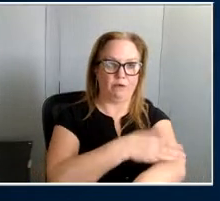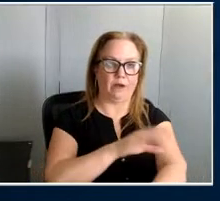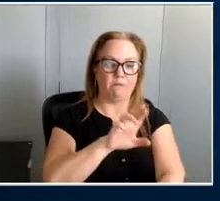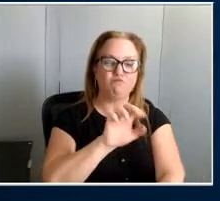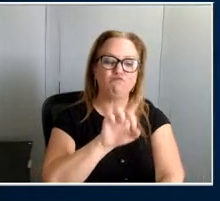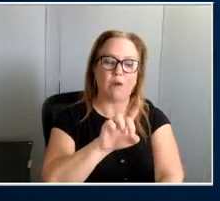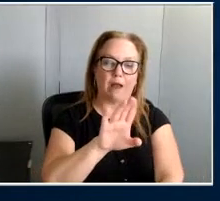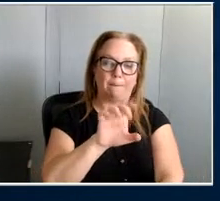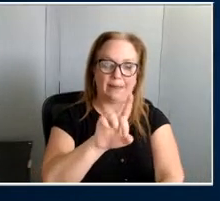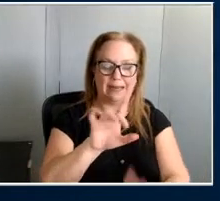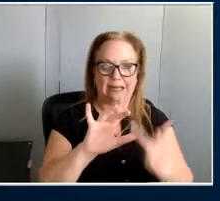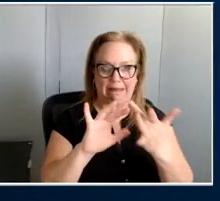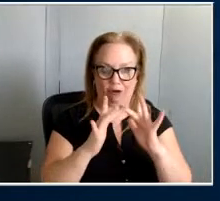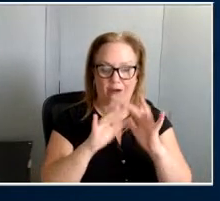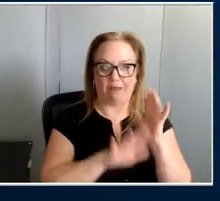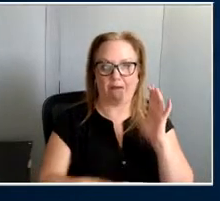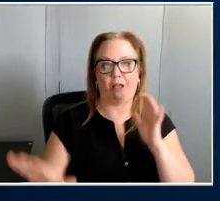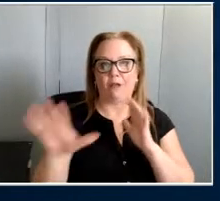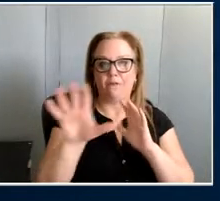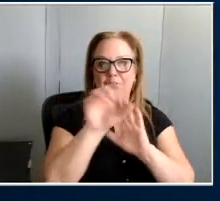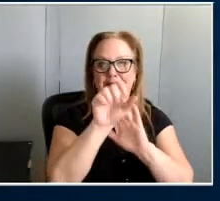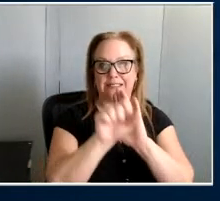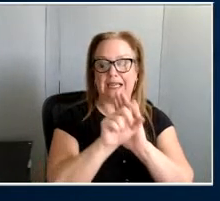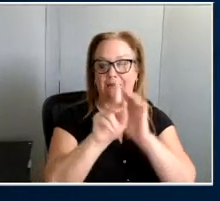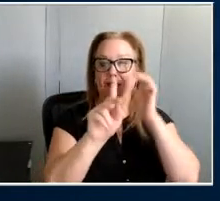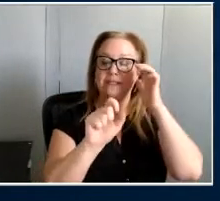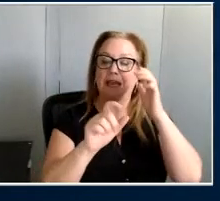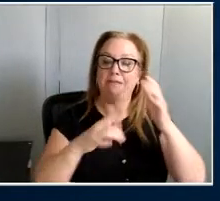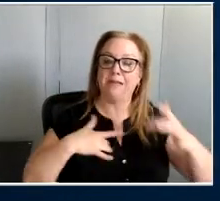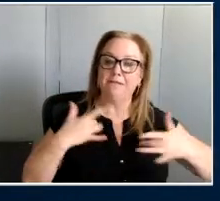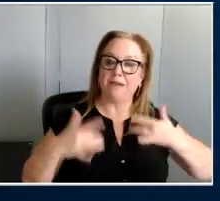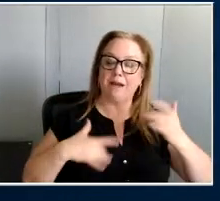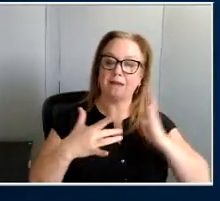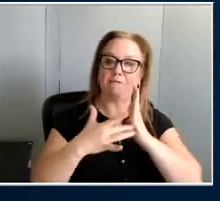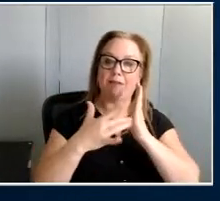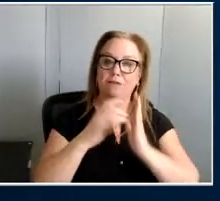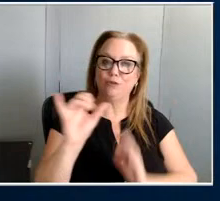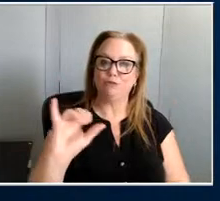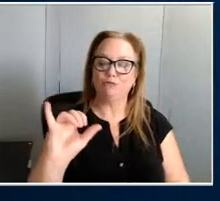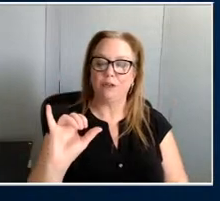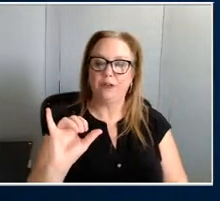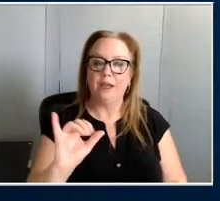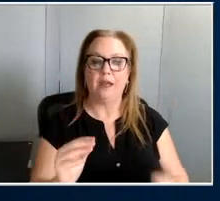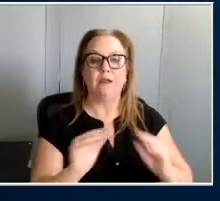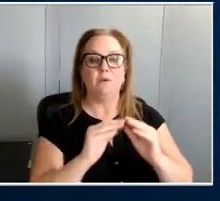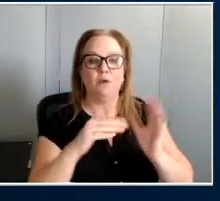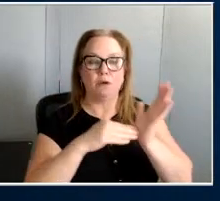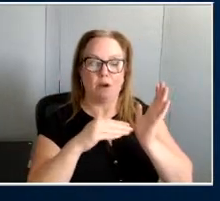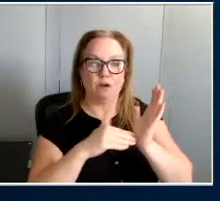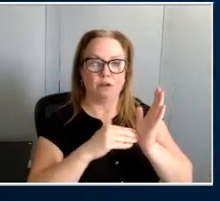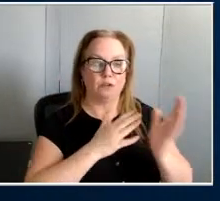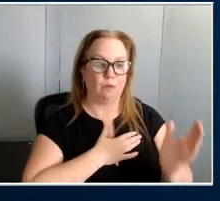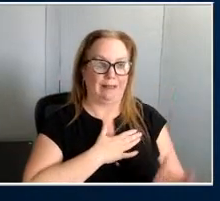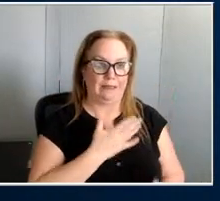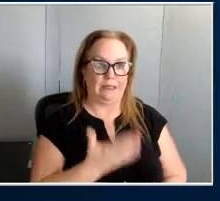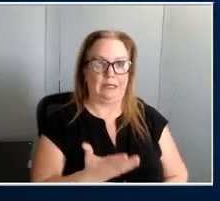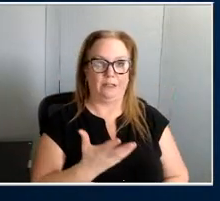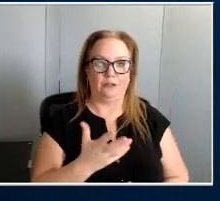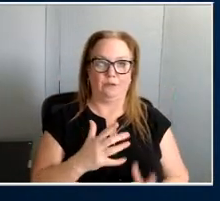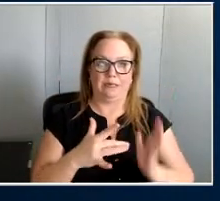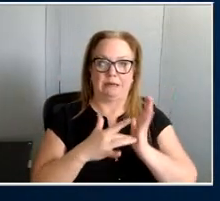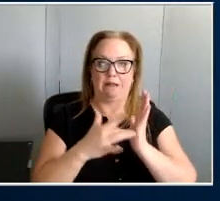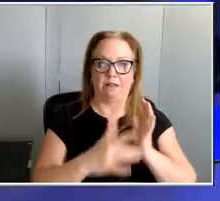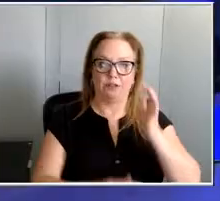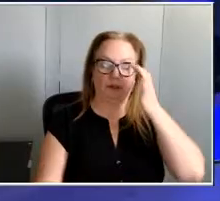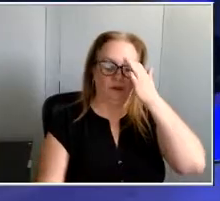areas across the state, and in the exciting new technologies, and more physicians and providers willing to engage with technology.